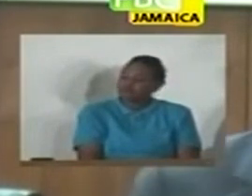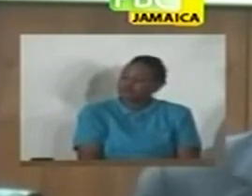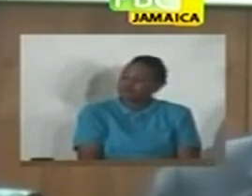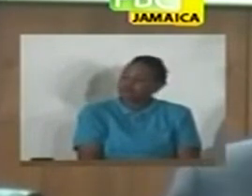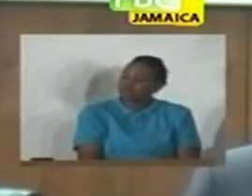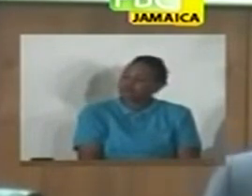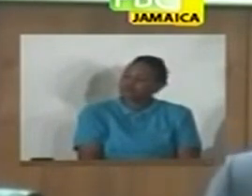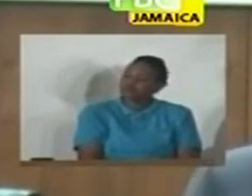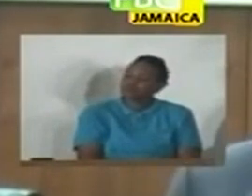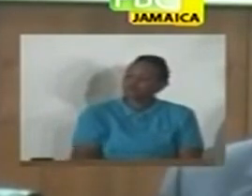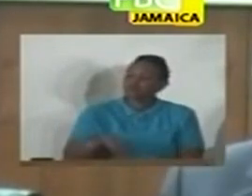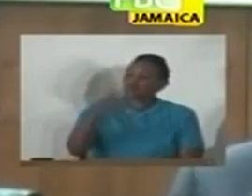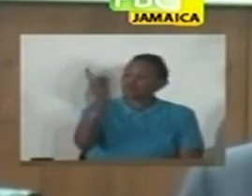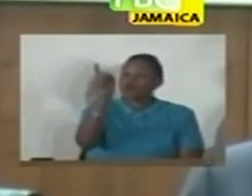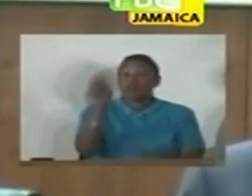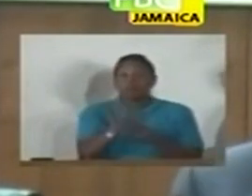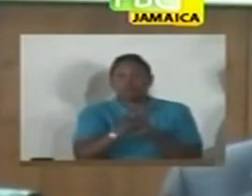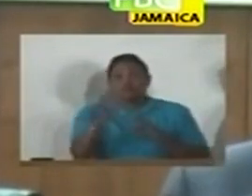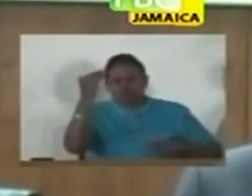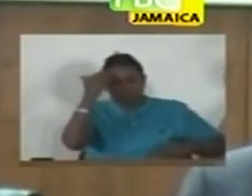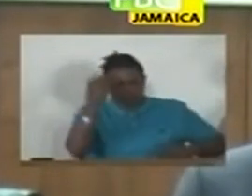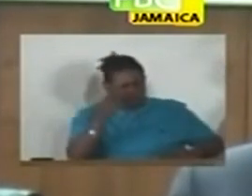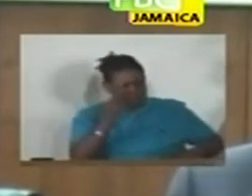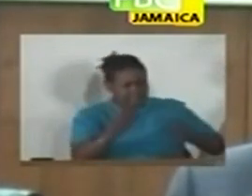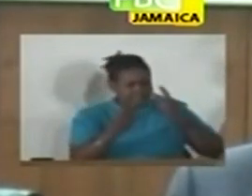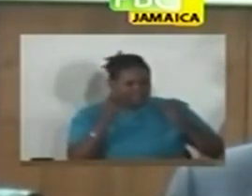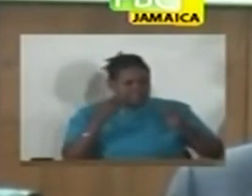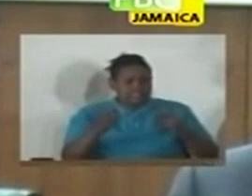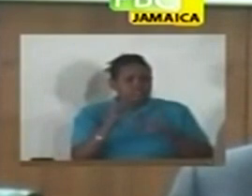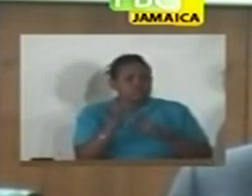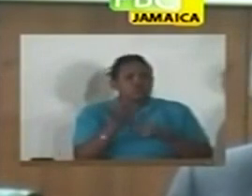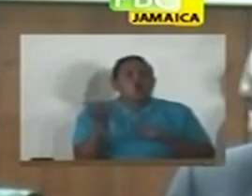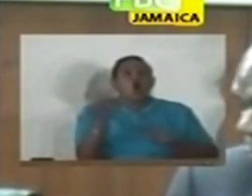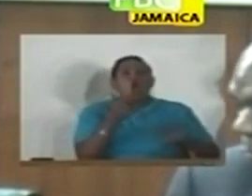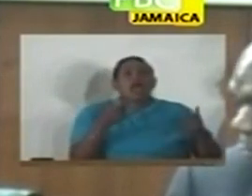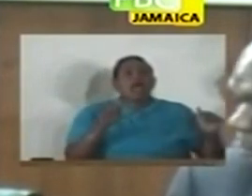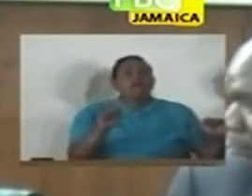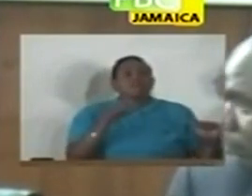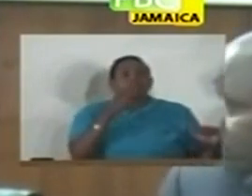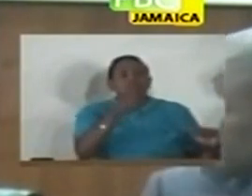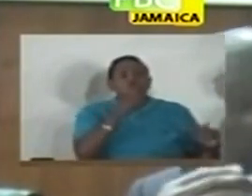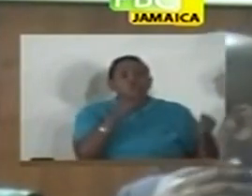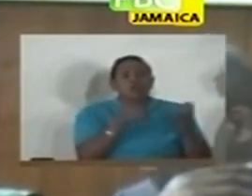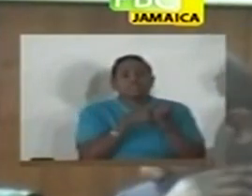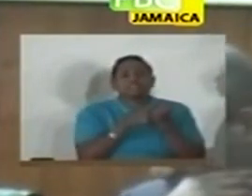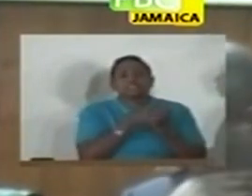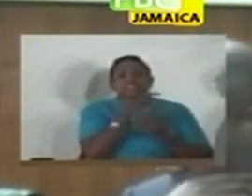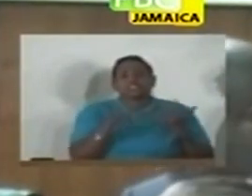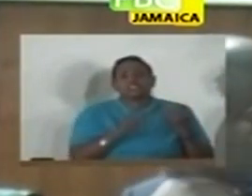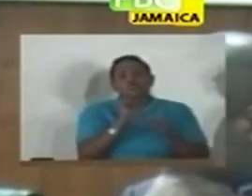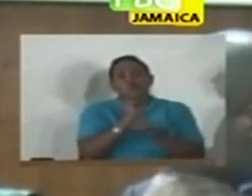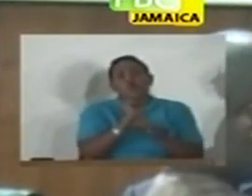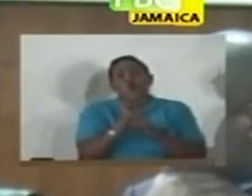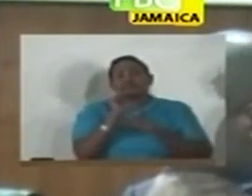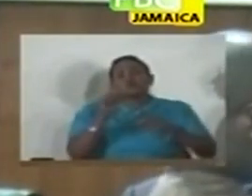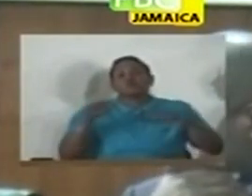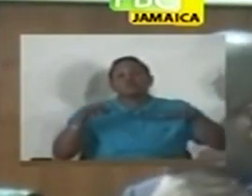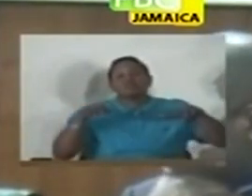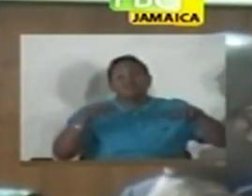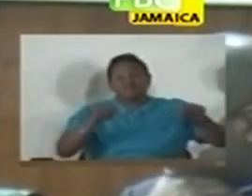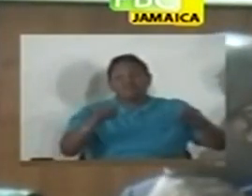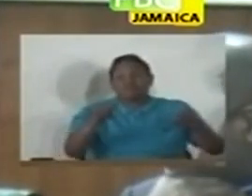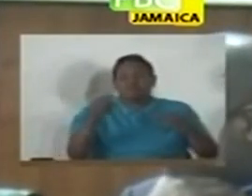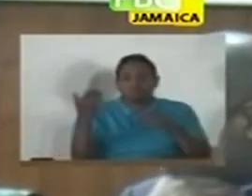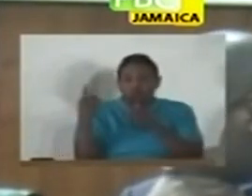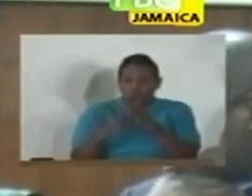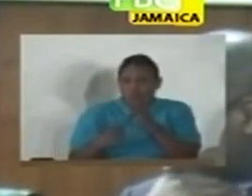Where the Ministry becomes aware of these situations, every effort is made to assist these workers to obtain the entitlements due to